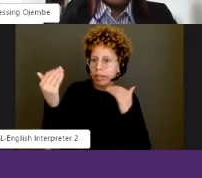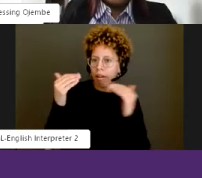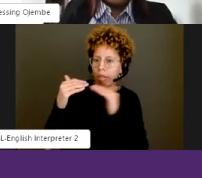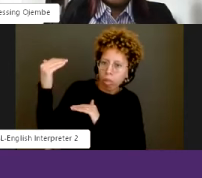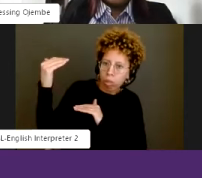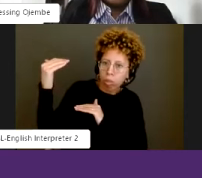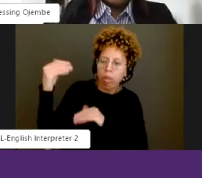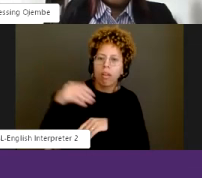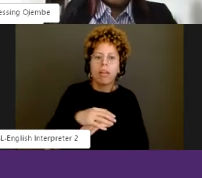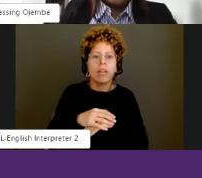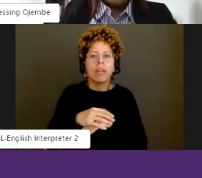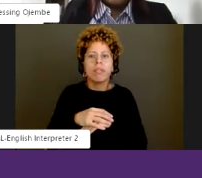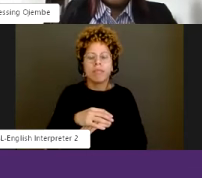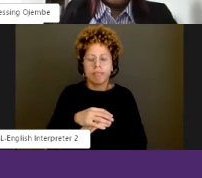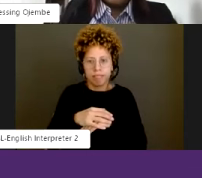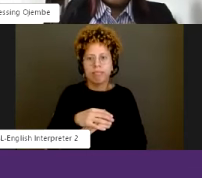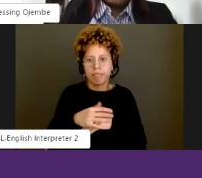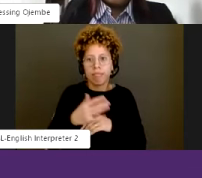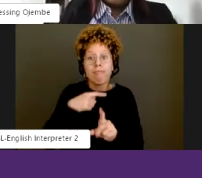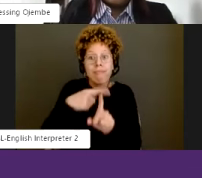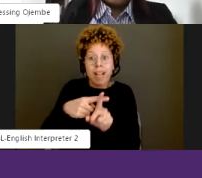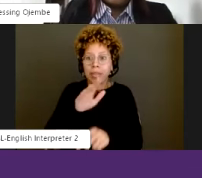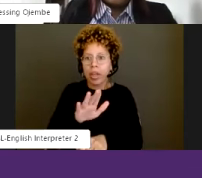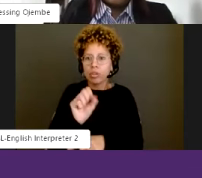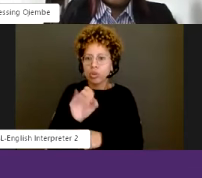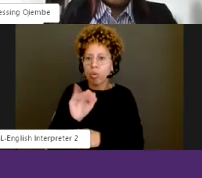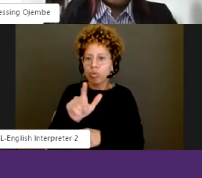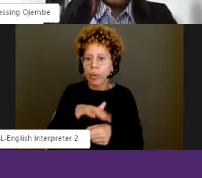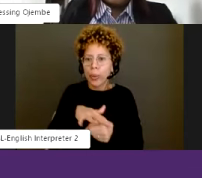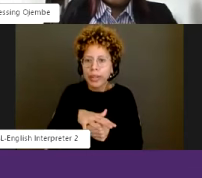compounded by their social locations such as race,